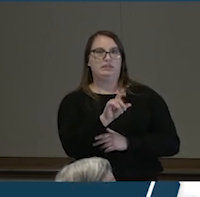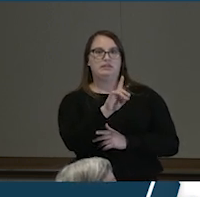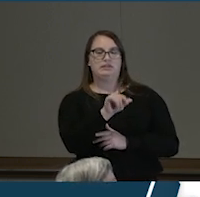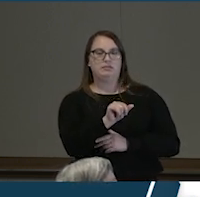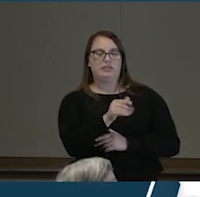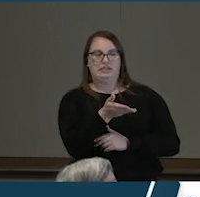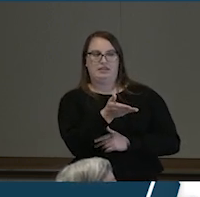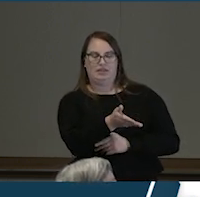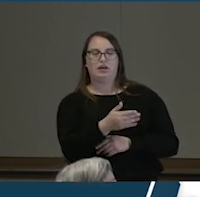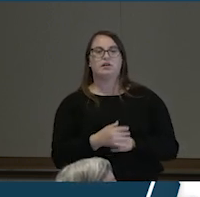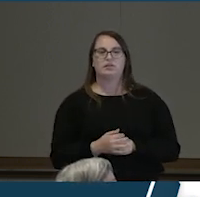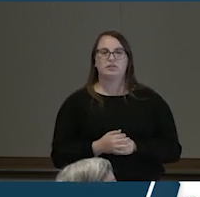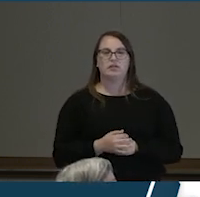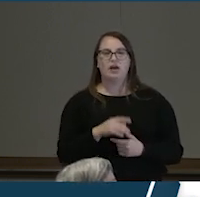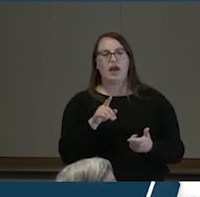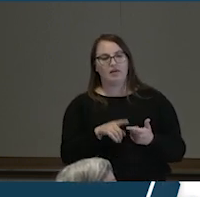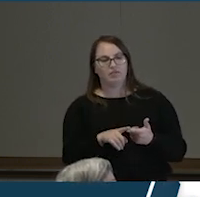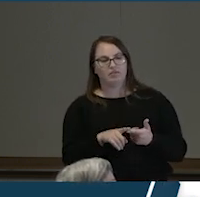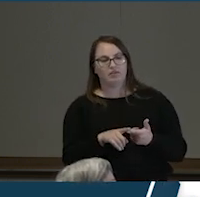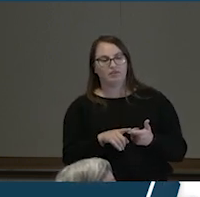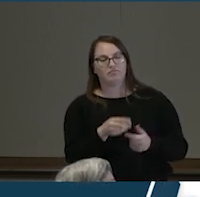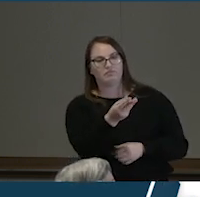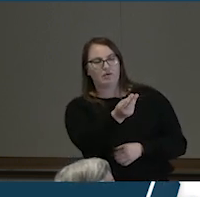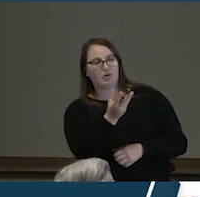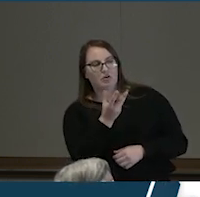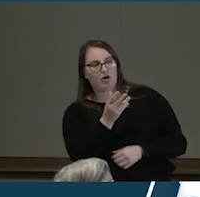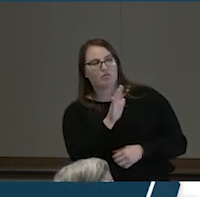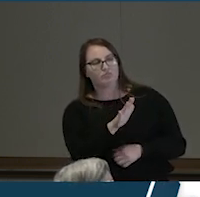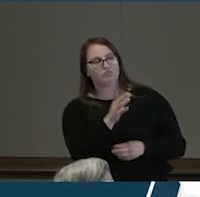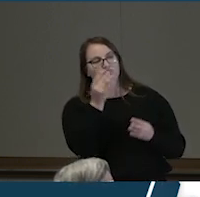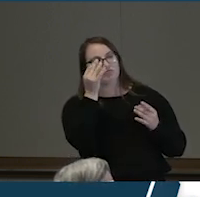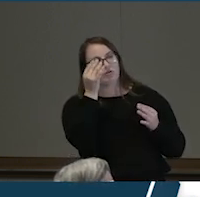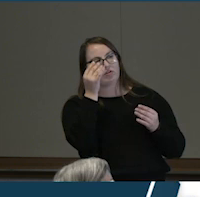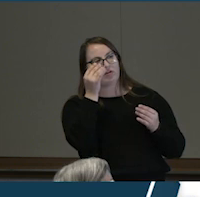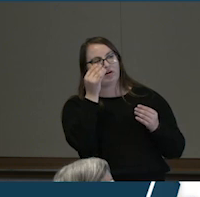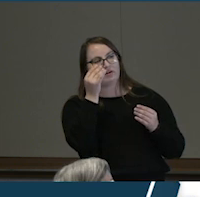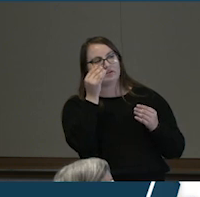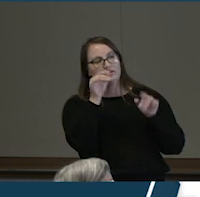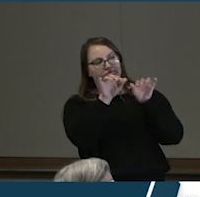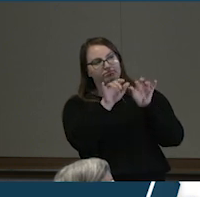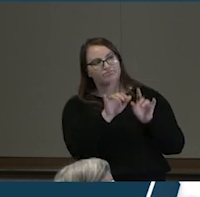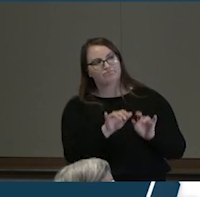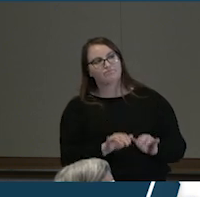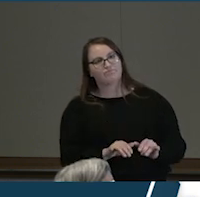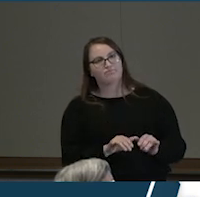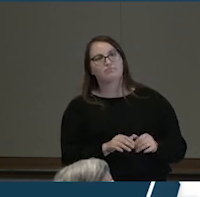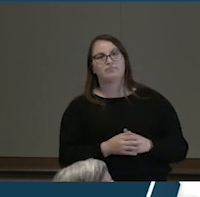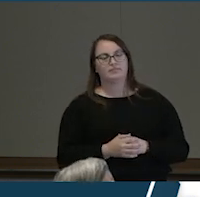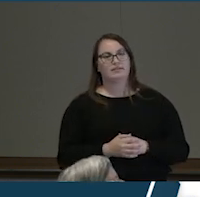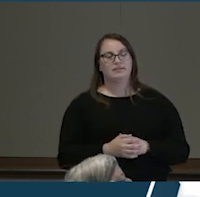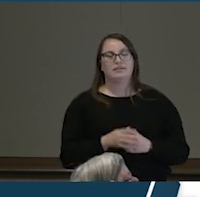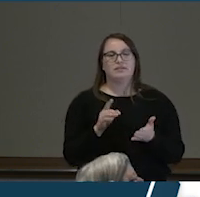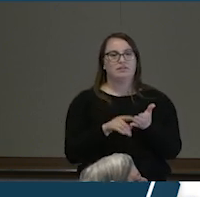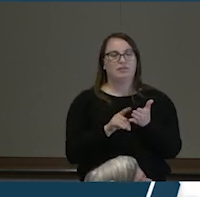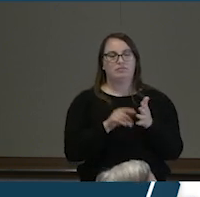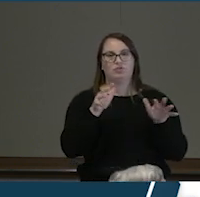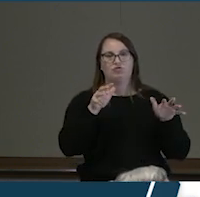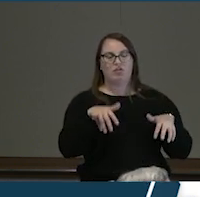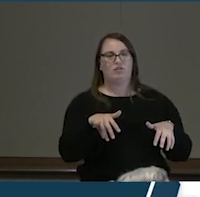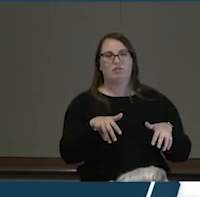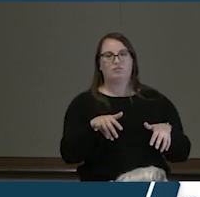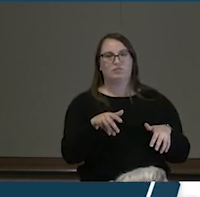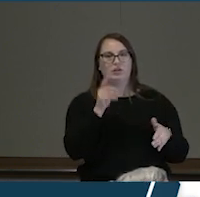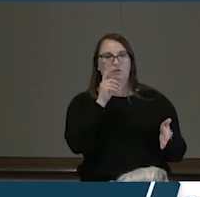going to tell me what you think. And sometimes it's quite shocking what you see. And so if